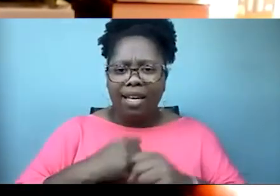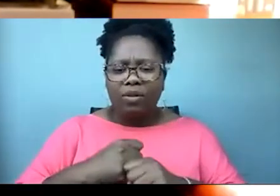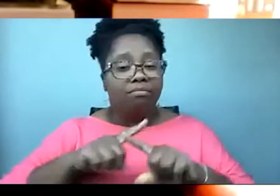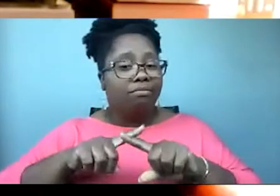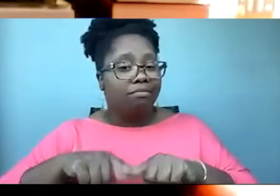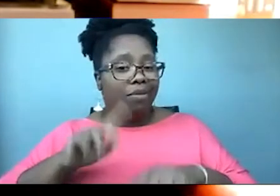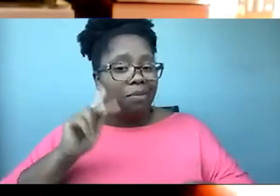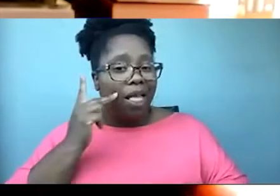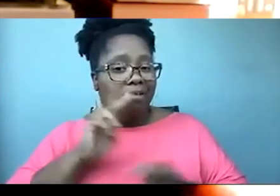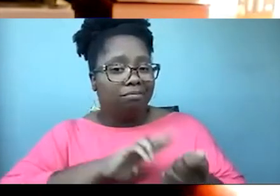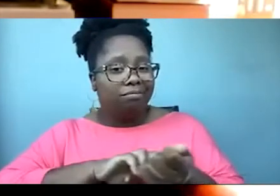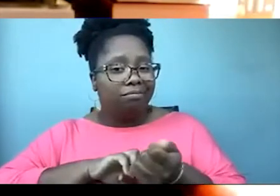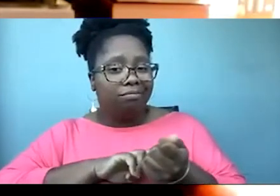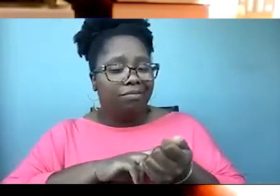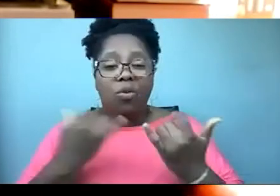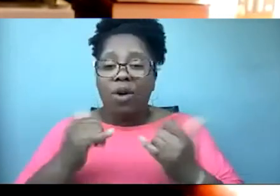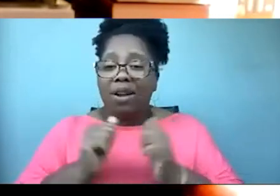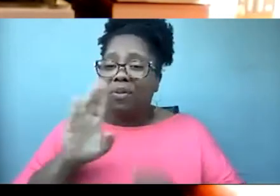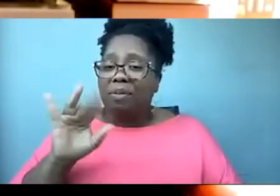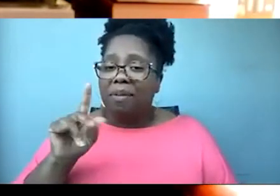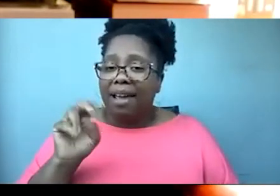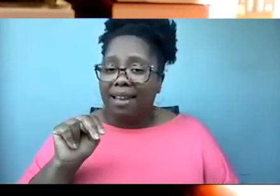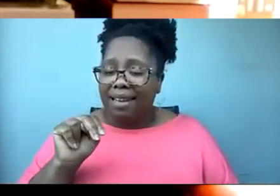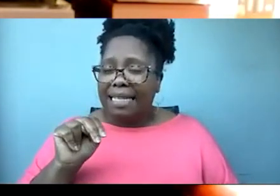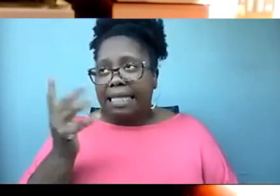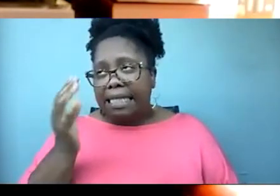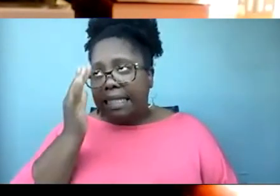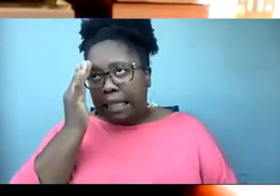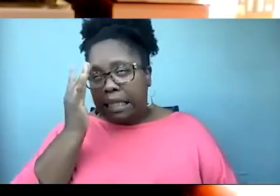moment. It seems to be closing a bit,